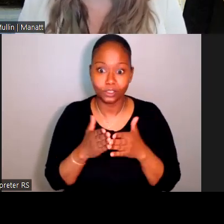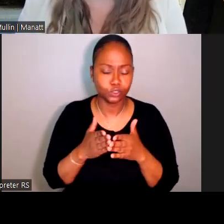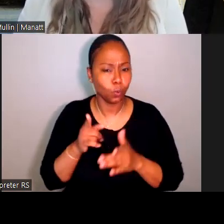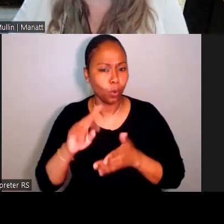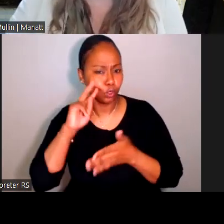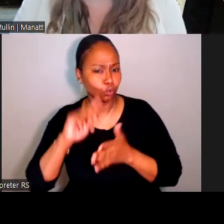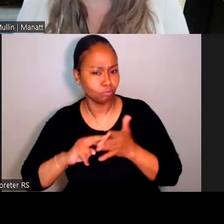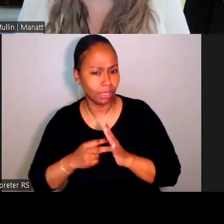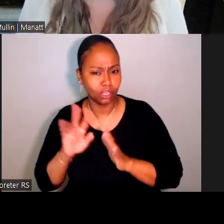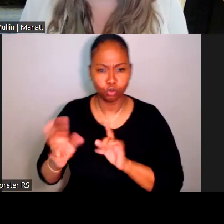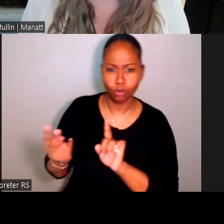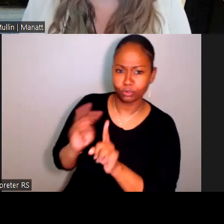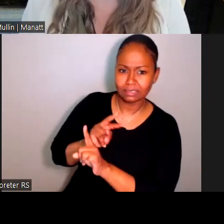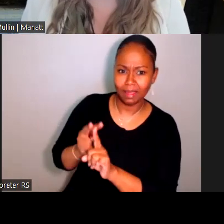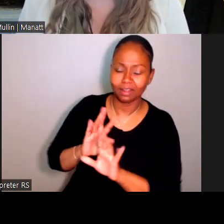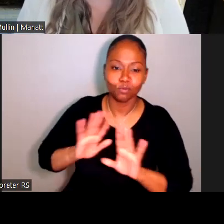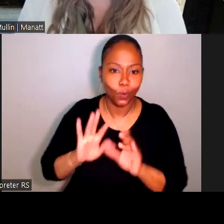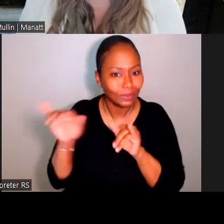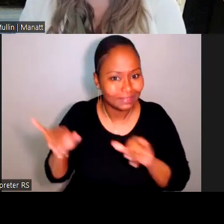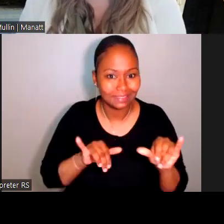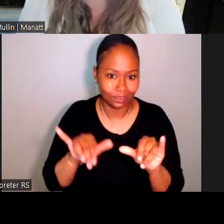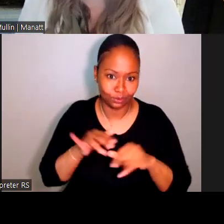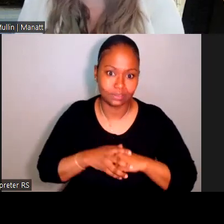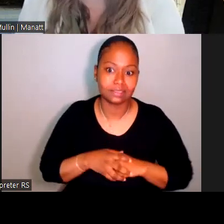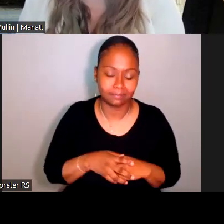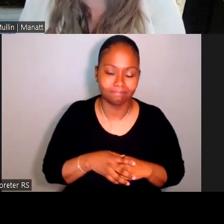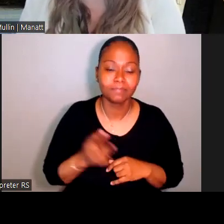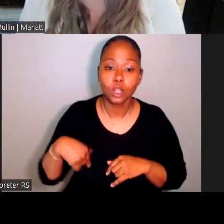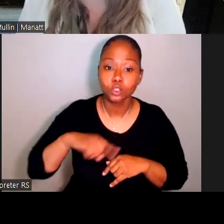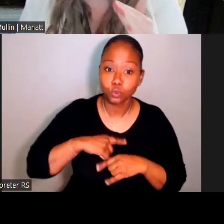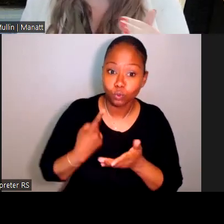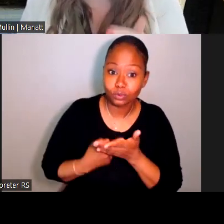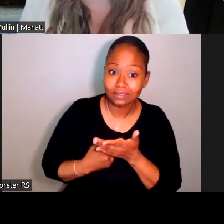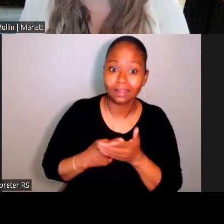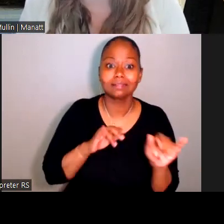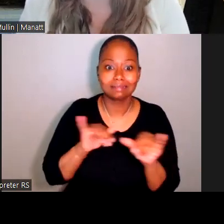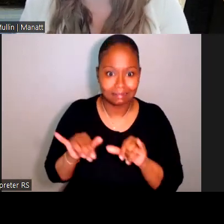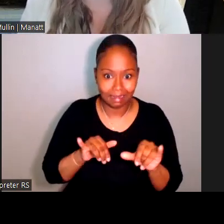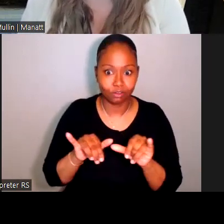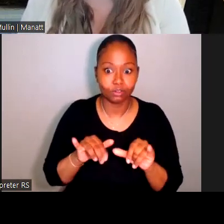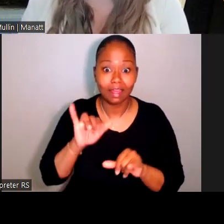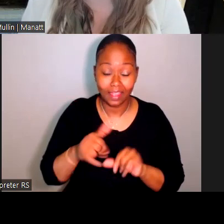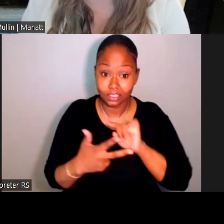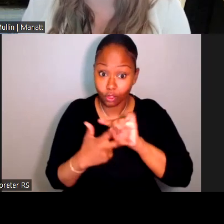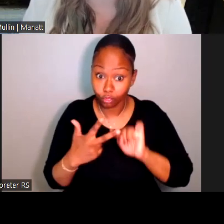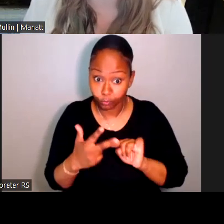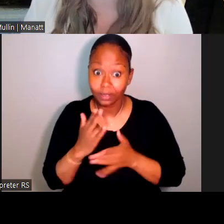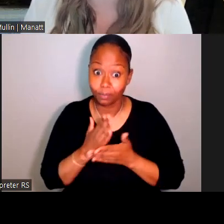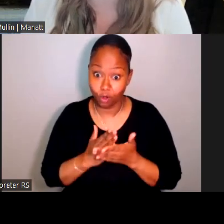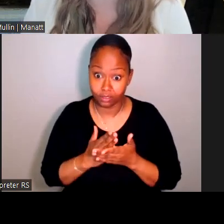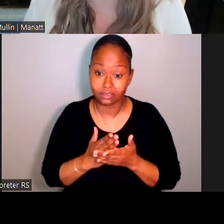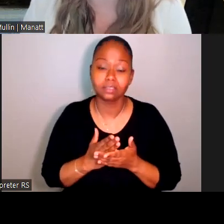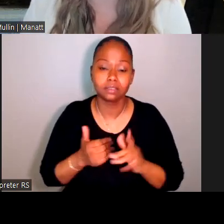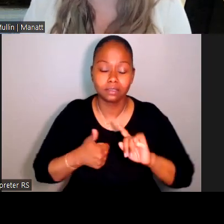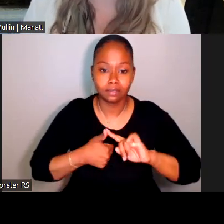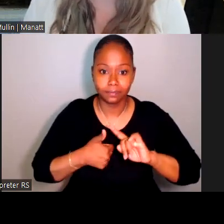the baseline standards should be. So we'll talk about standards, and that'll be in 3 parts. We'll have a conversation about standards related